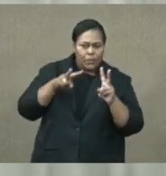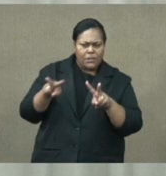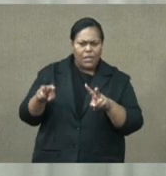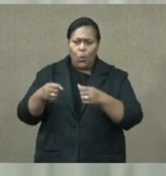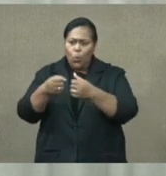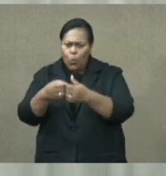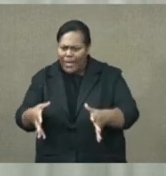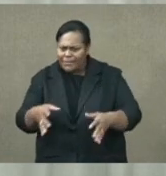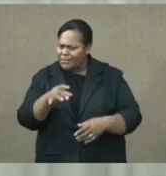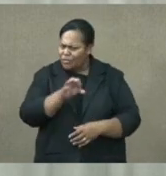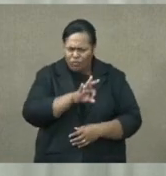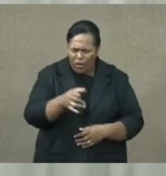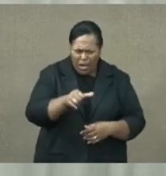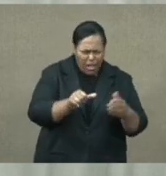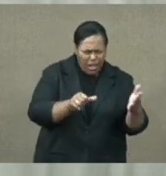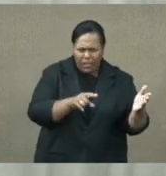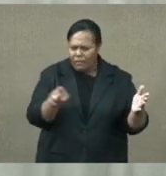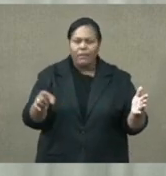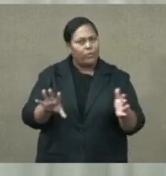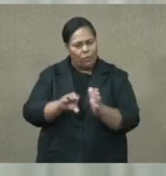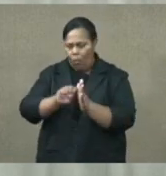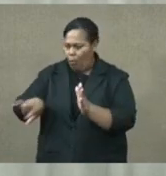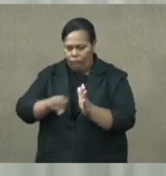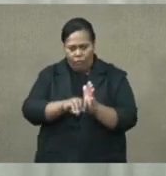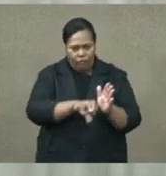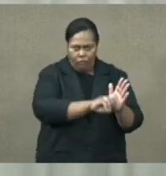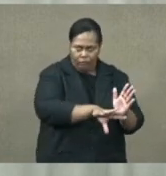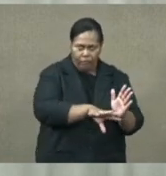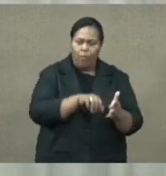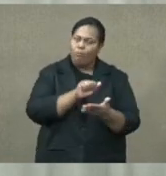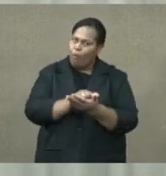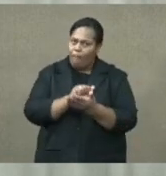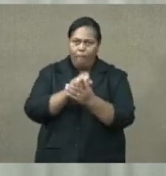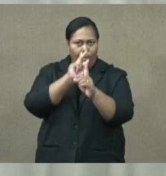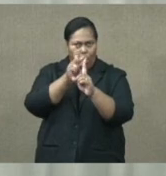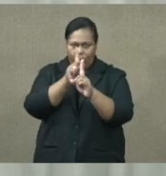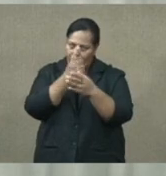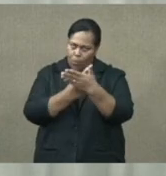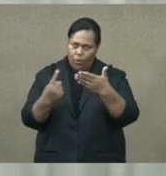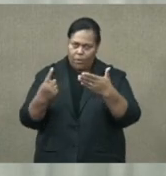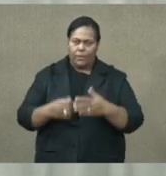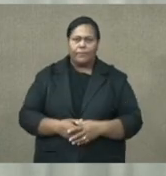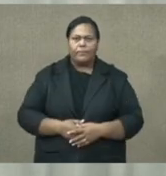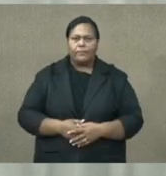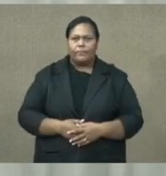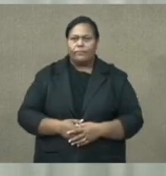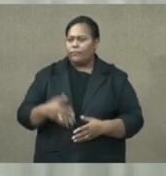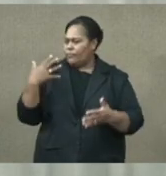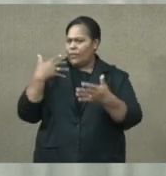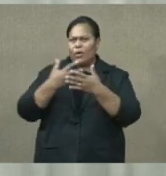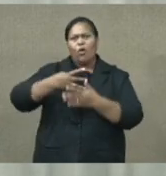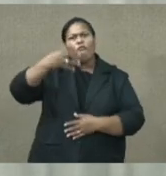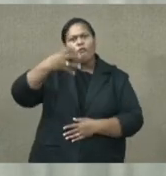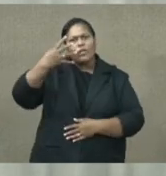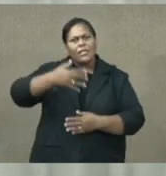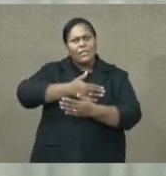spending in areas that are not a priority. In the last 14 days, we have made progress